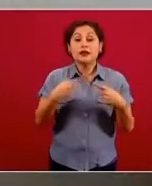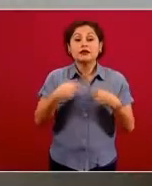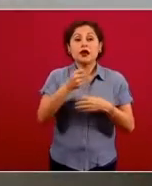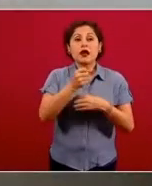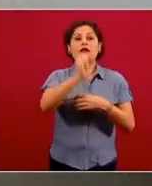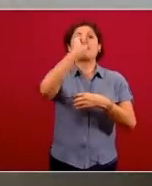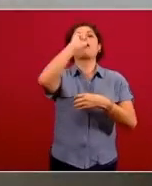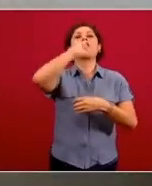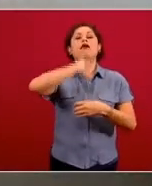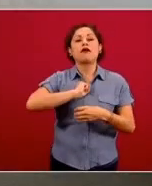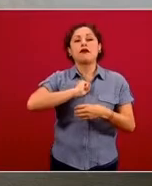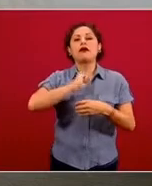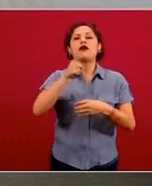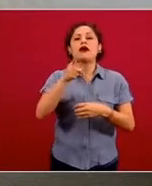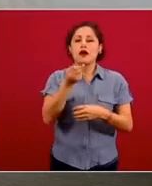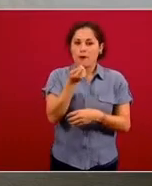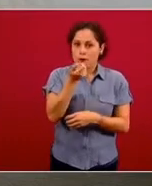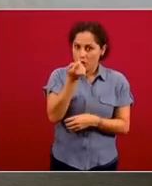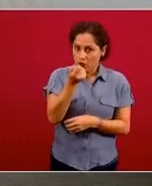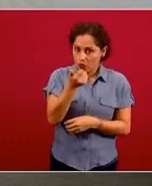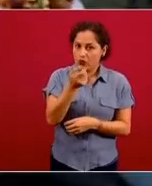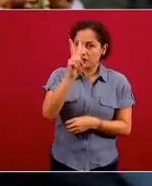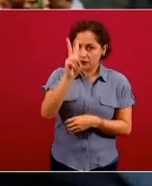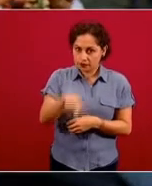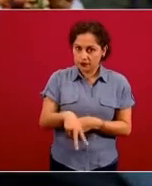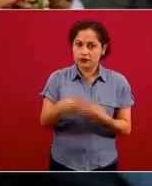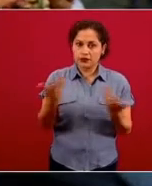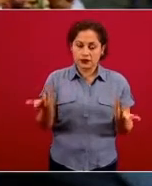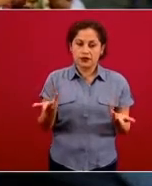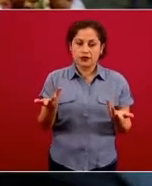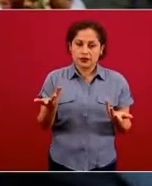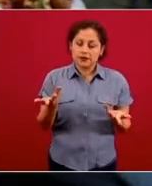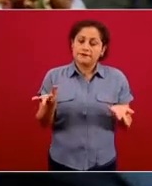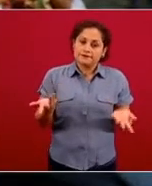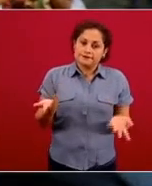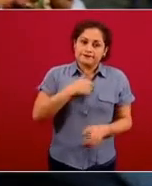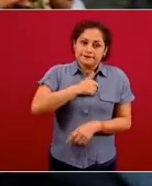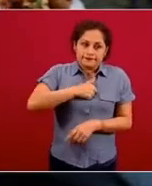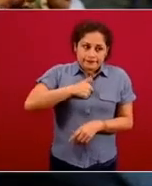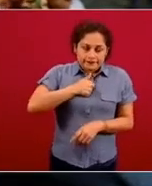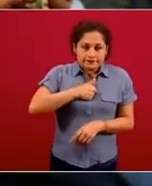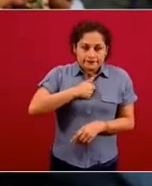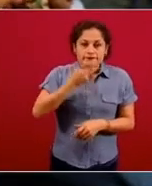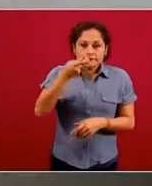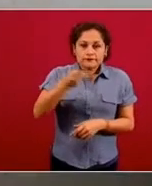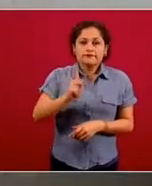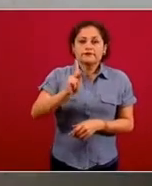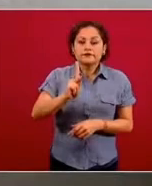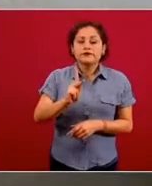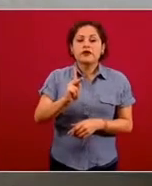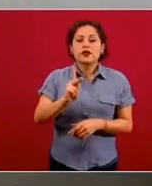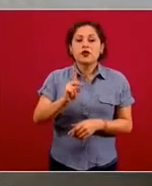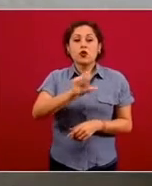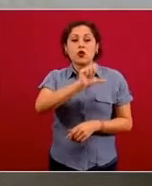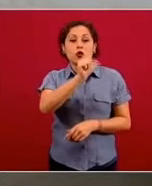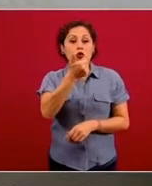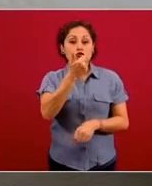Probably because we have had relatively few people so far to